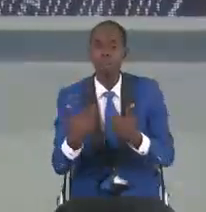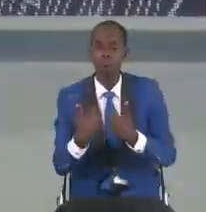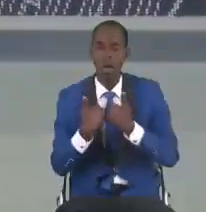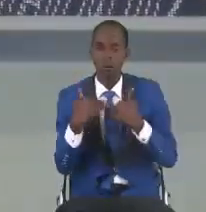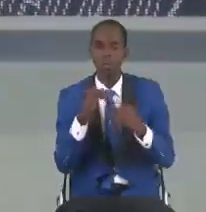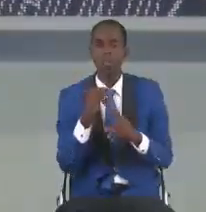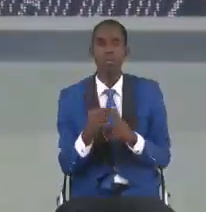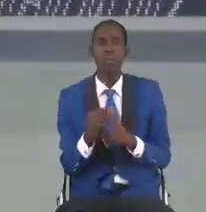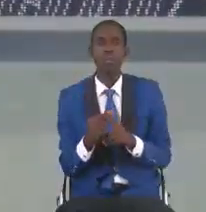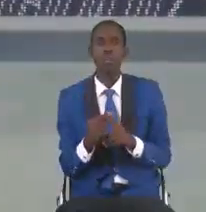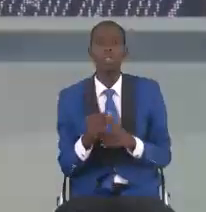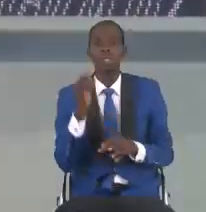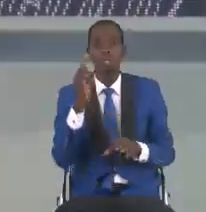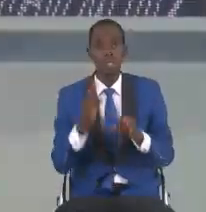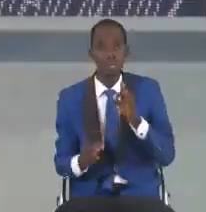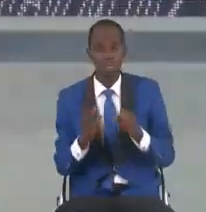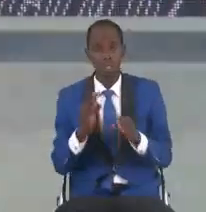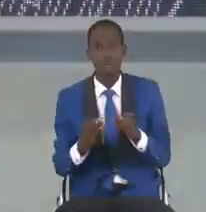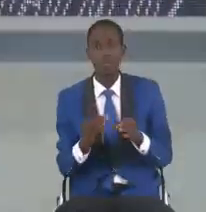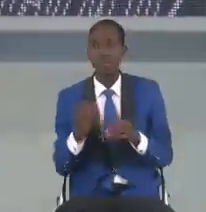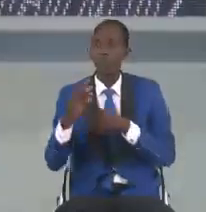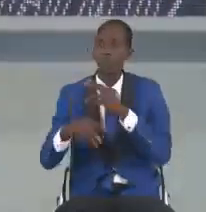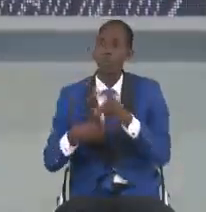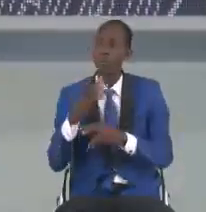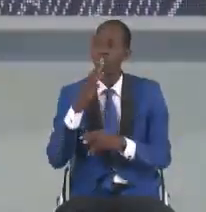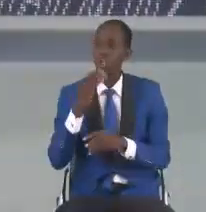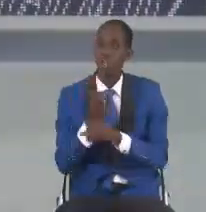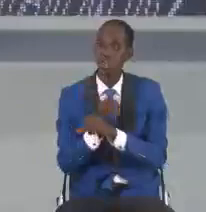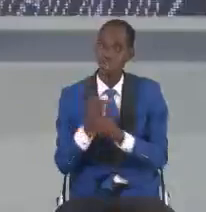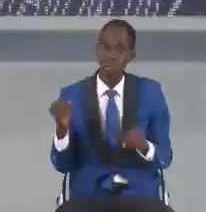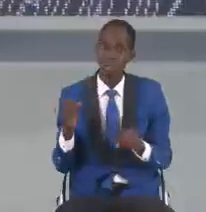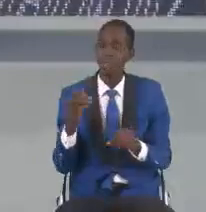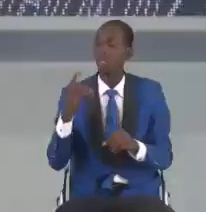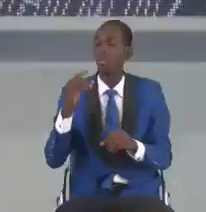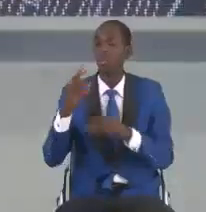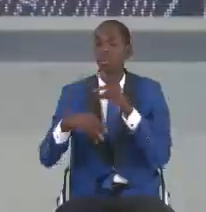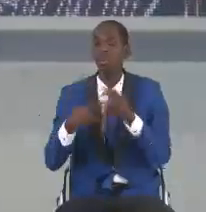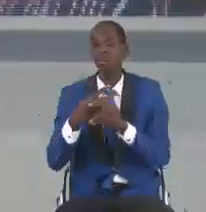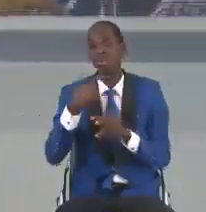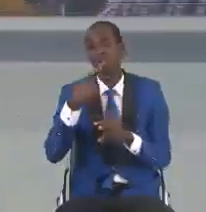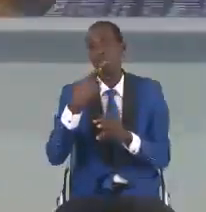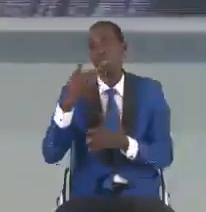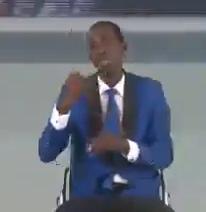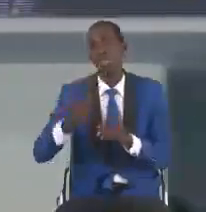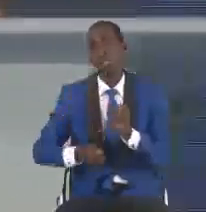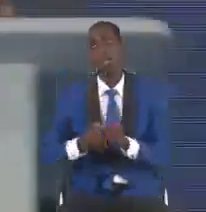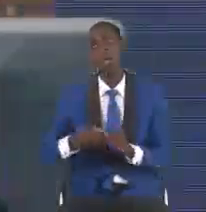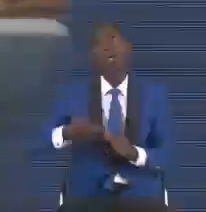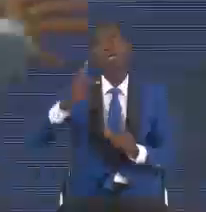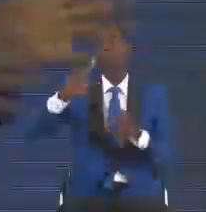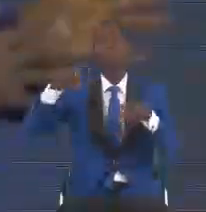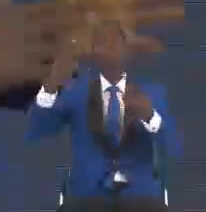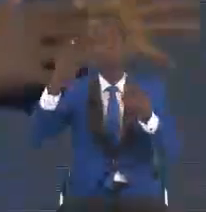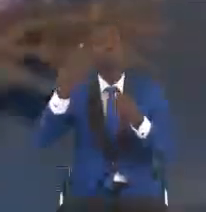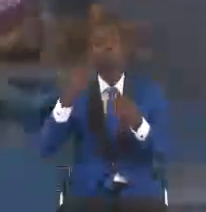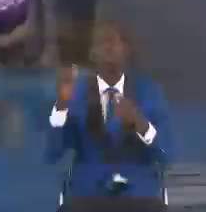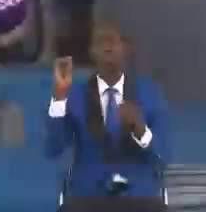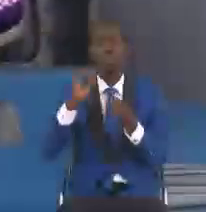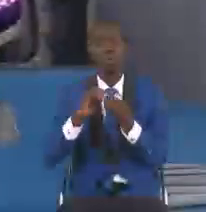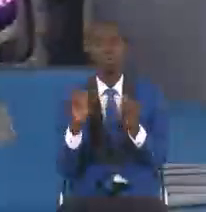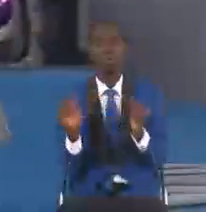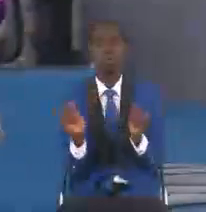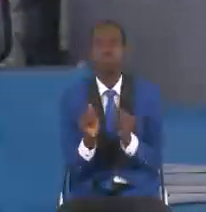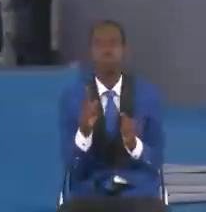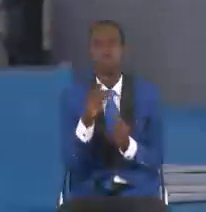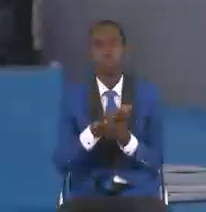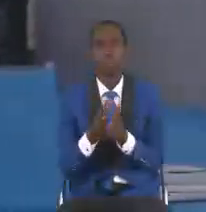say, the higher you go, the cooler you become. And it appears that there are people that think that